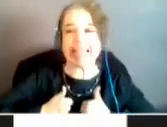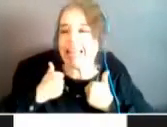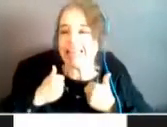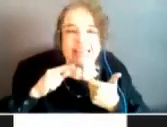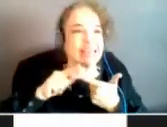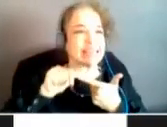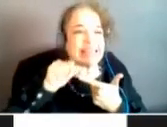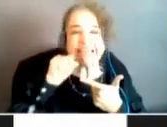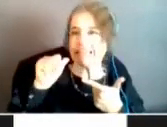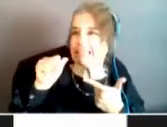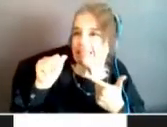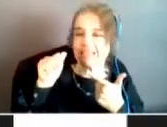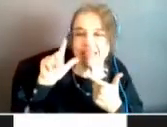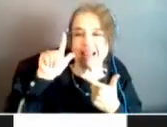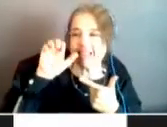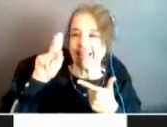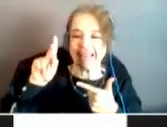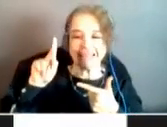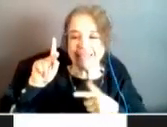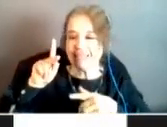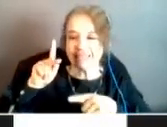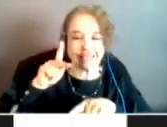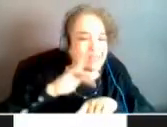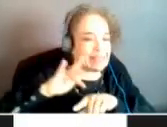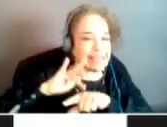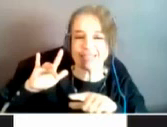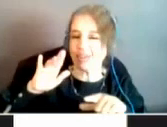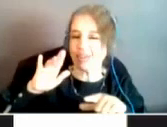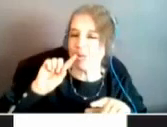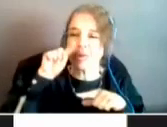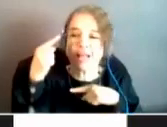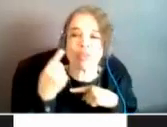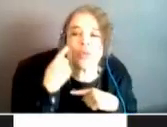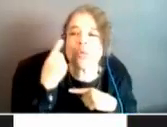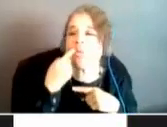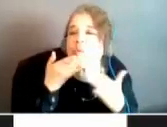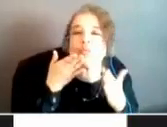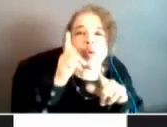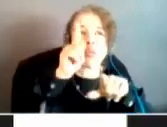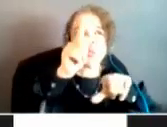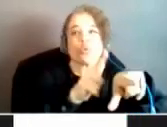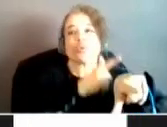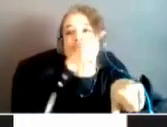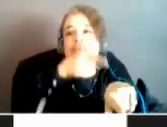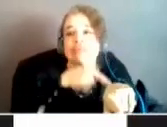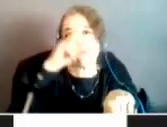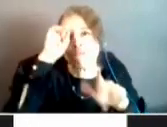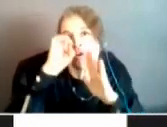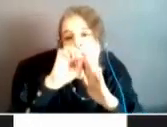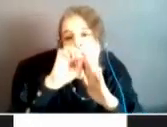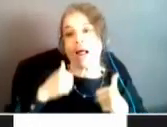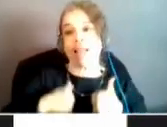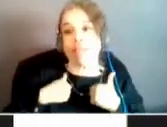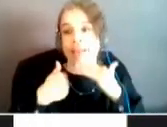this uncertainty and lack of predictability, being alone way too long. For example, I live